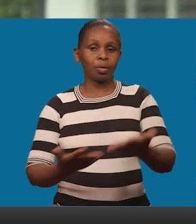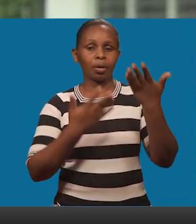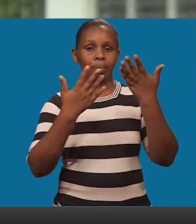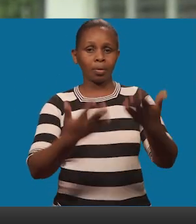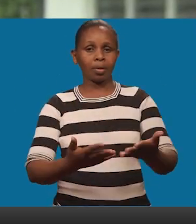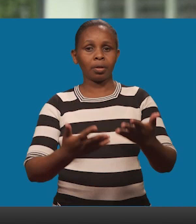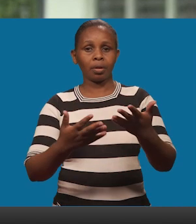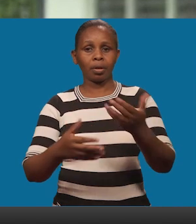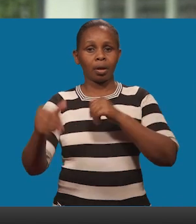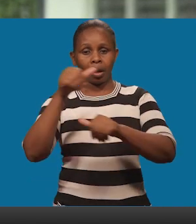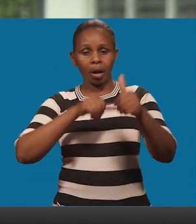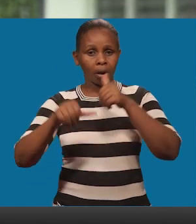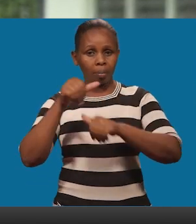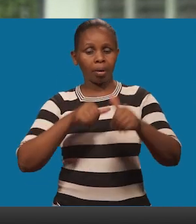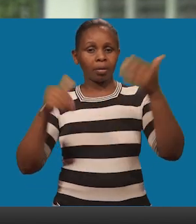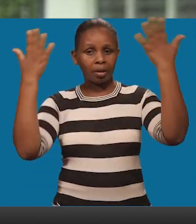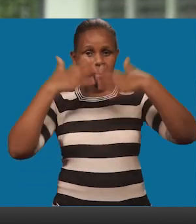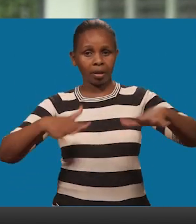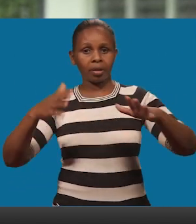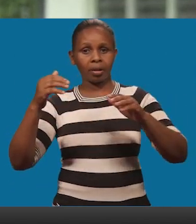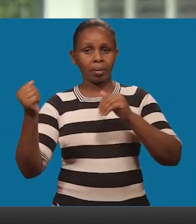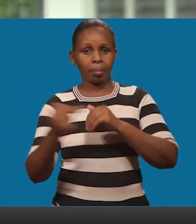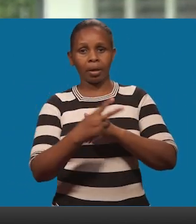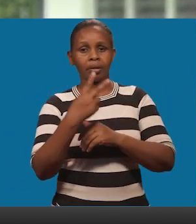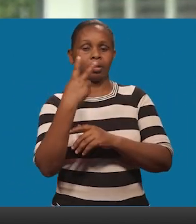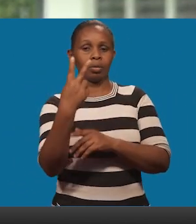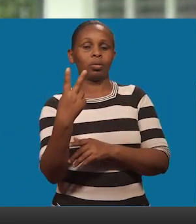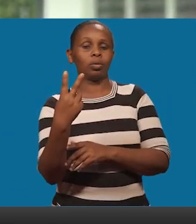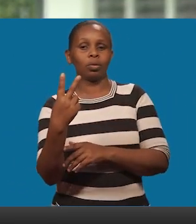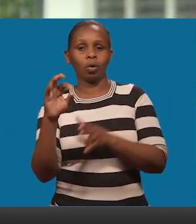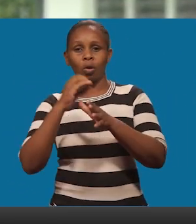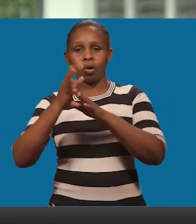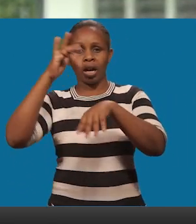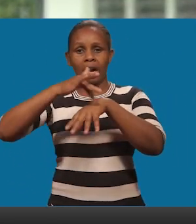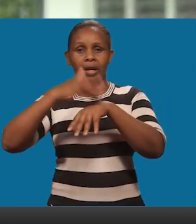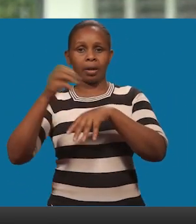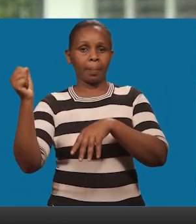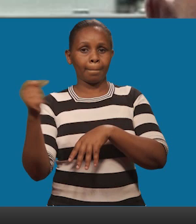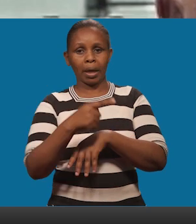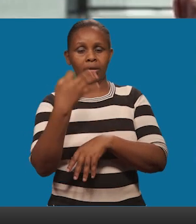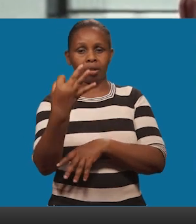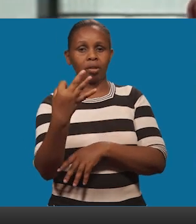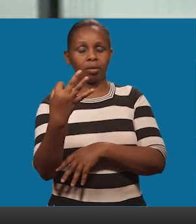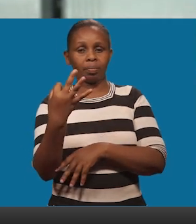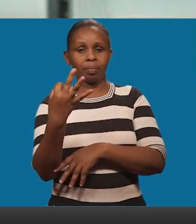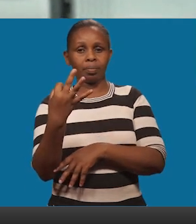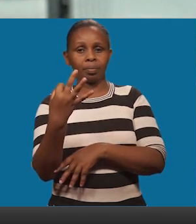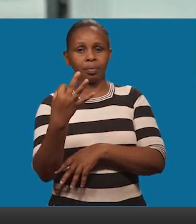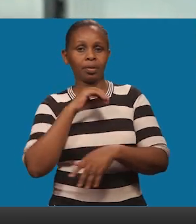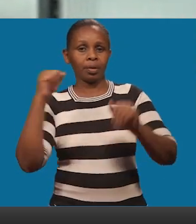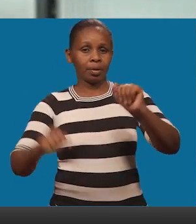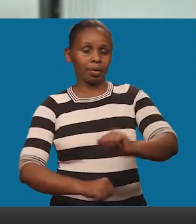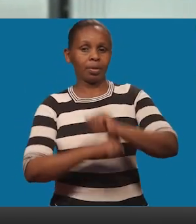We are bringing in the rest, the consignment that is coming end of February, early March. Those are the ones which will be on the market. This goes a long way